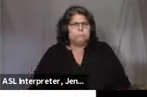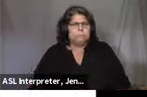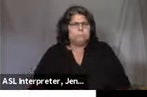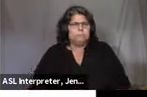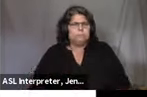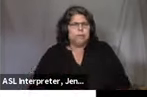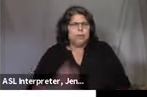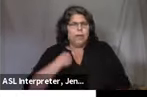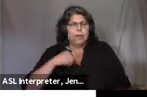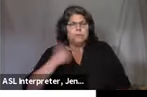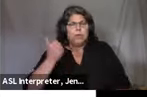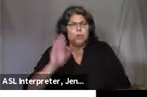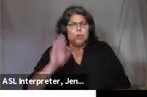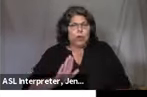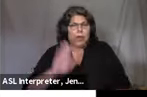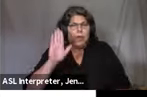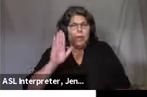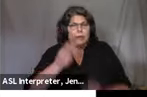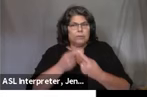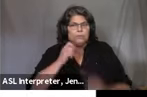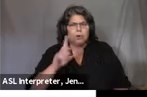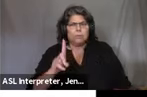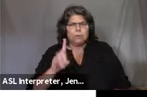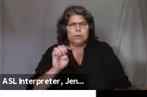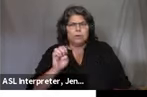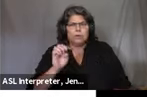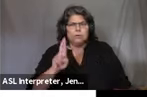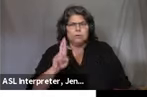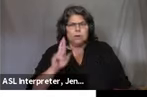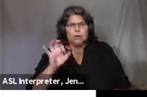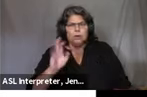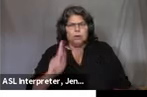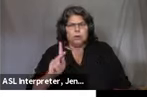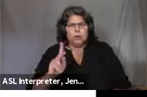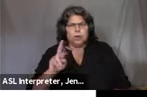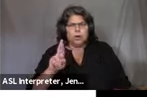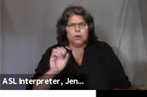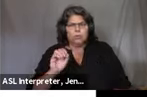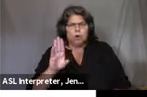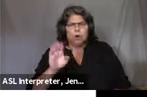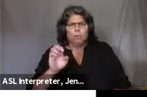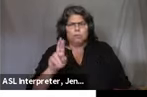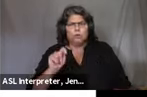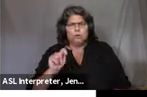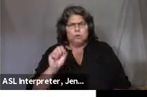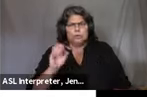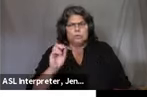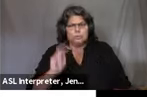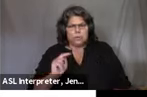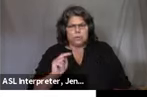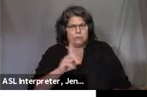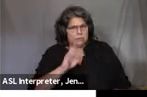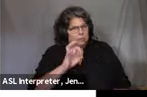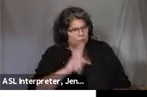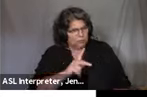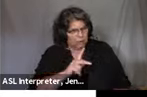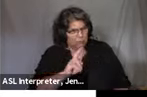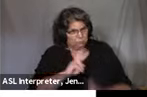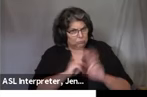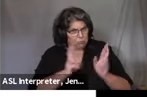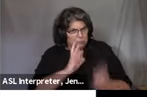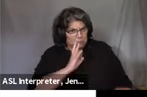I have another hand raised here from Derek Robertson. Derek, let me unmute you.